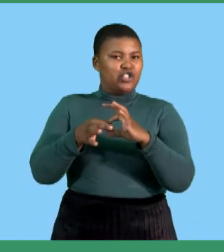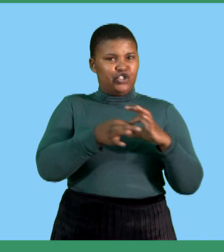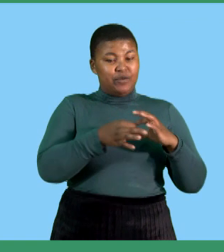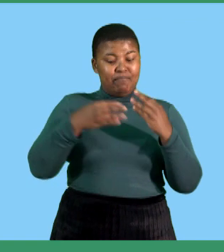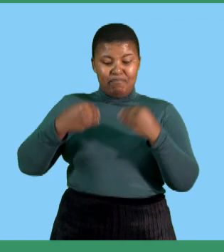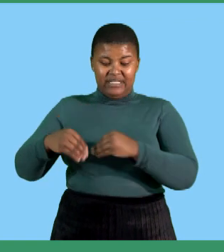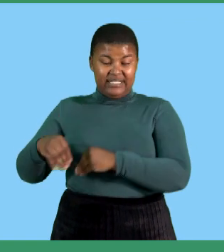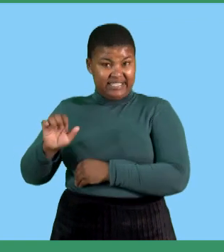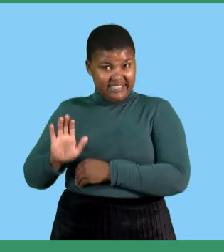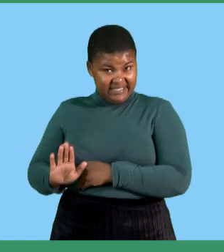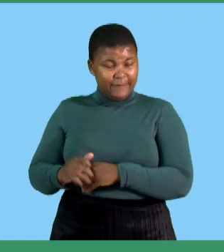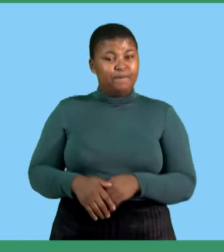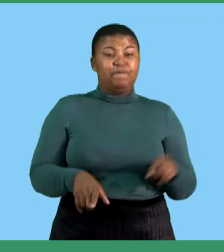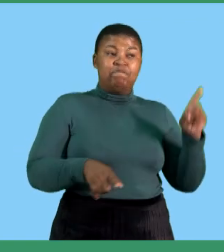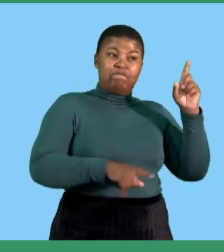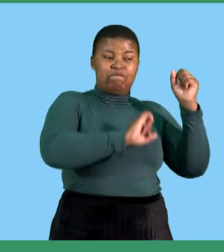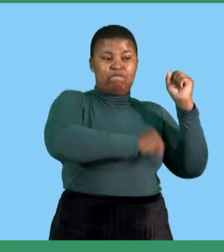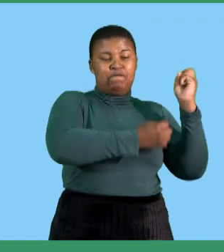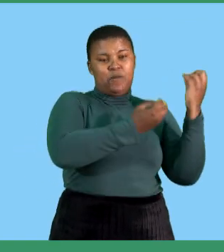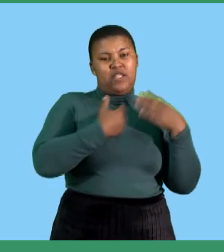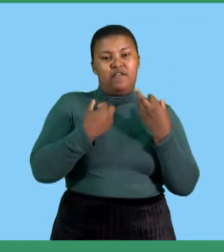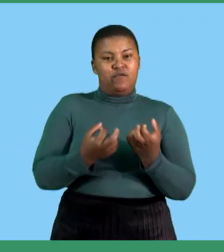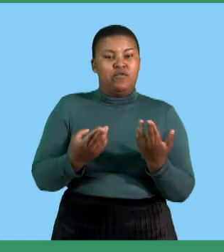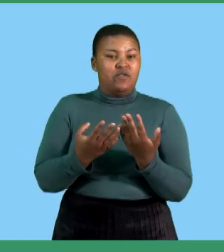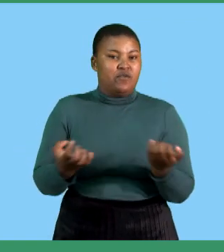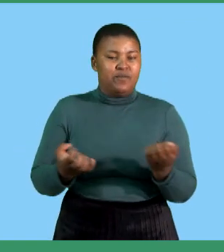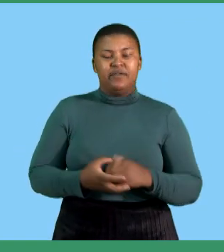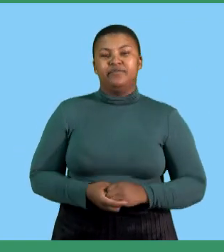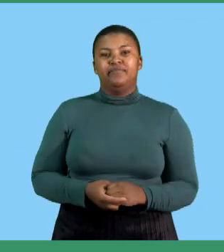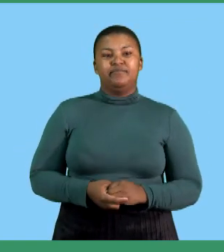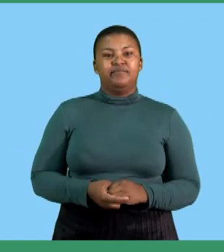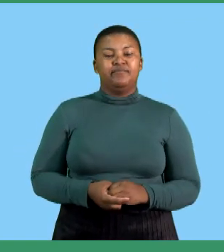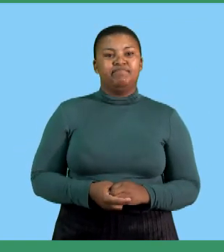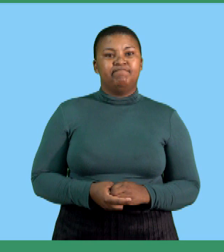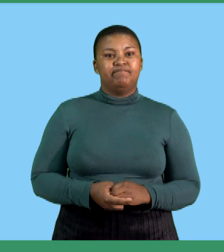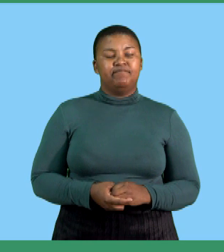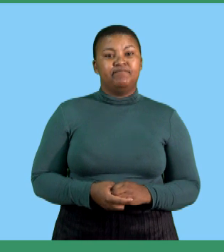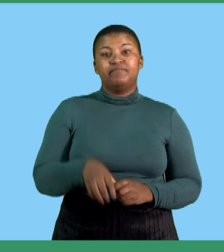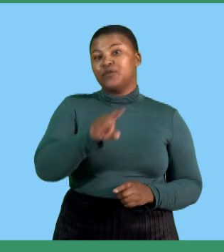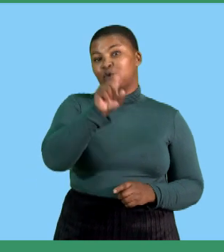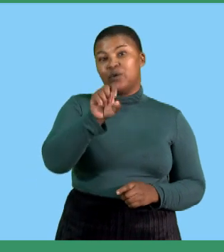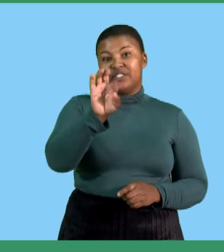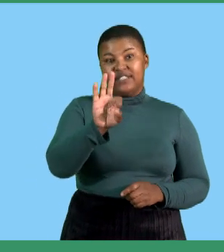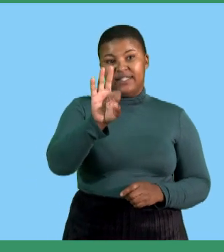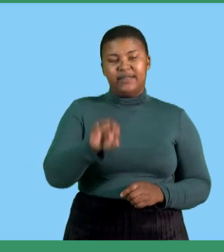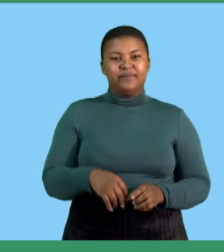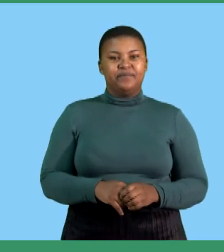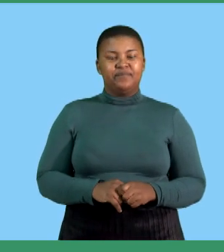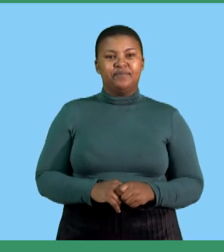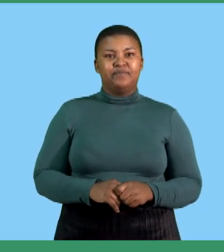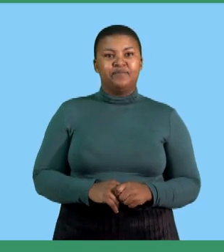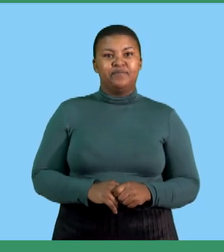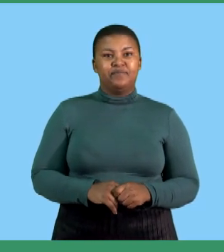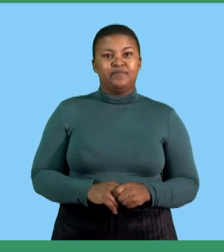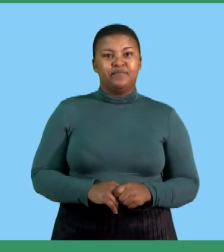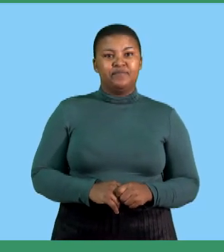the relationship between the business and the suppliers. So let's take a look at question